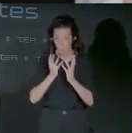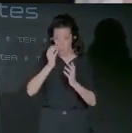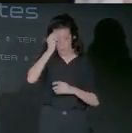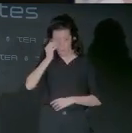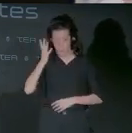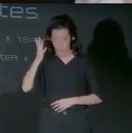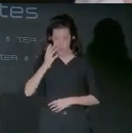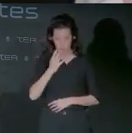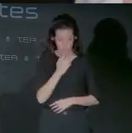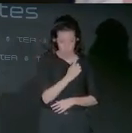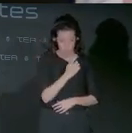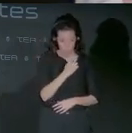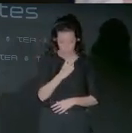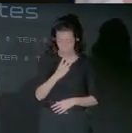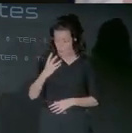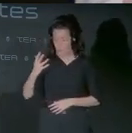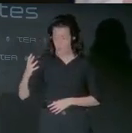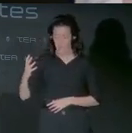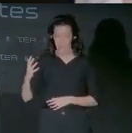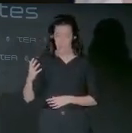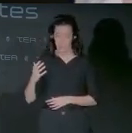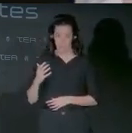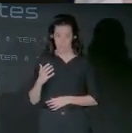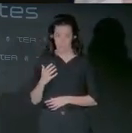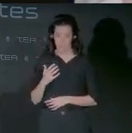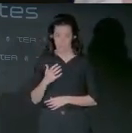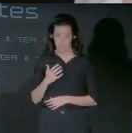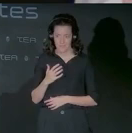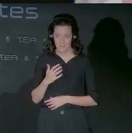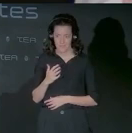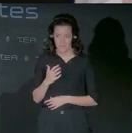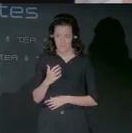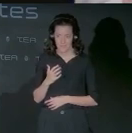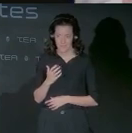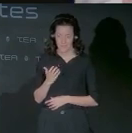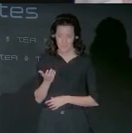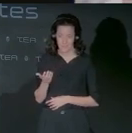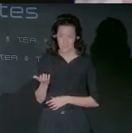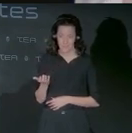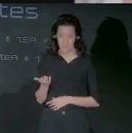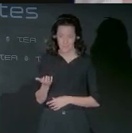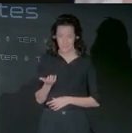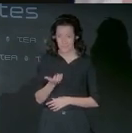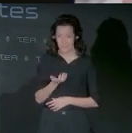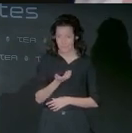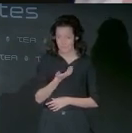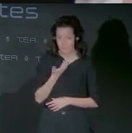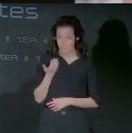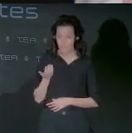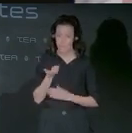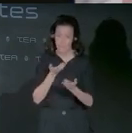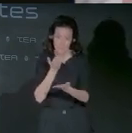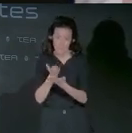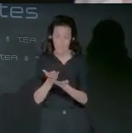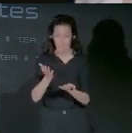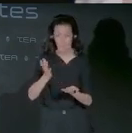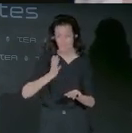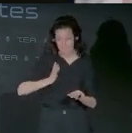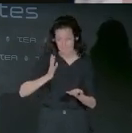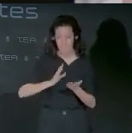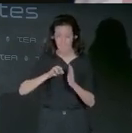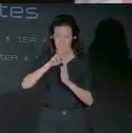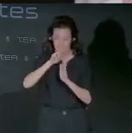between 0-300 players to do regulation. I mean, here, at the moment, if I